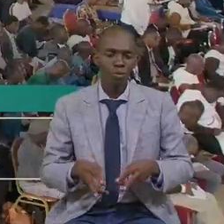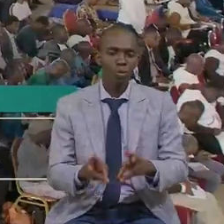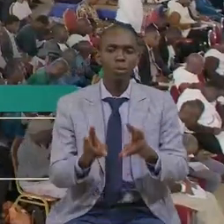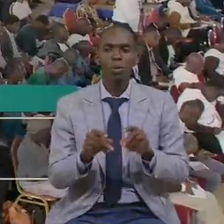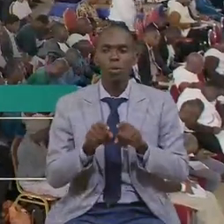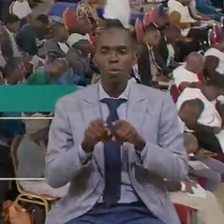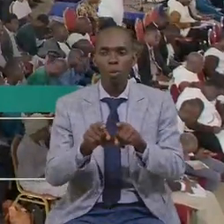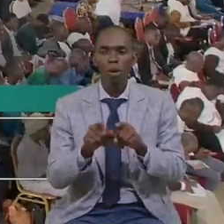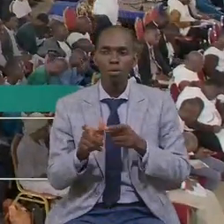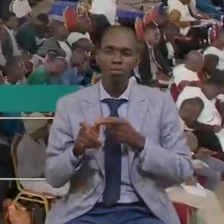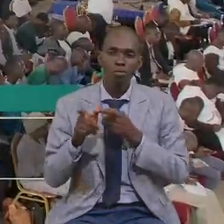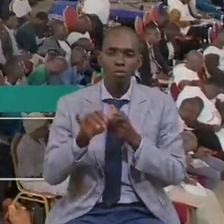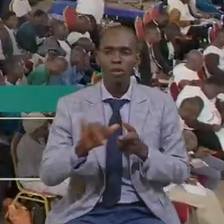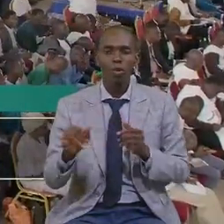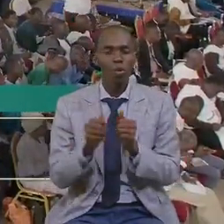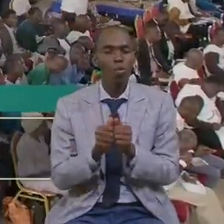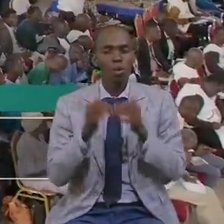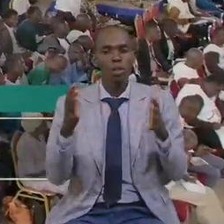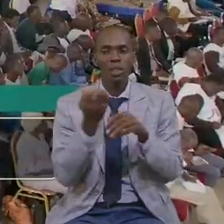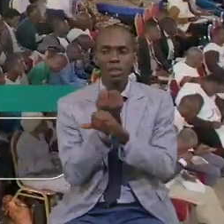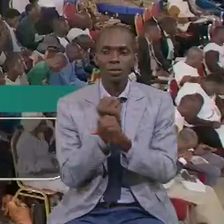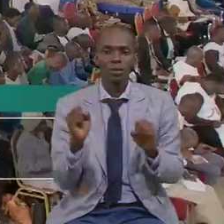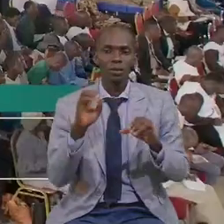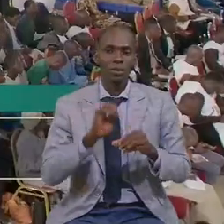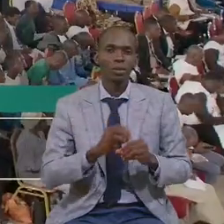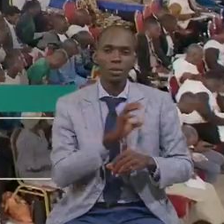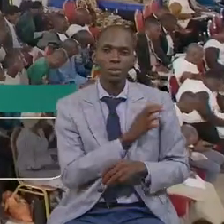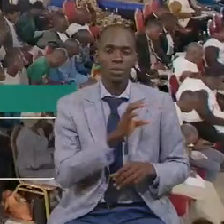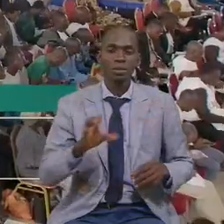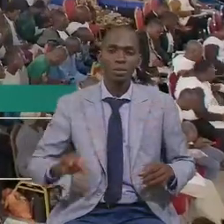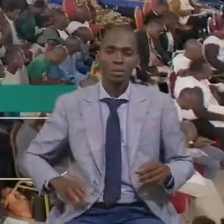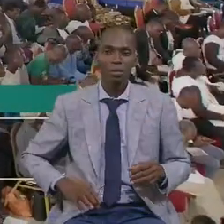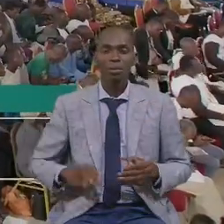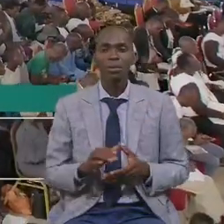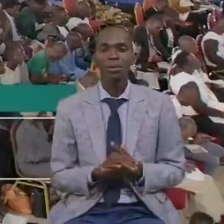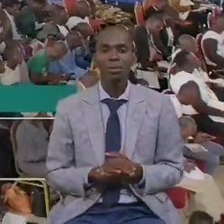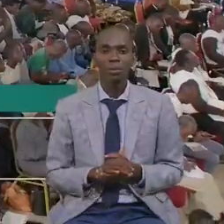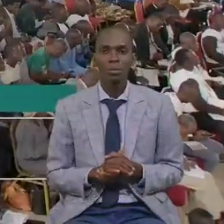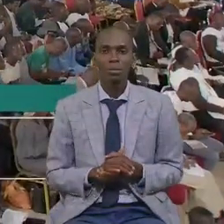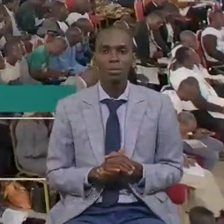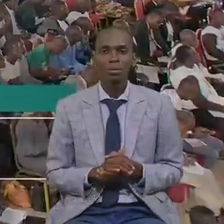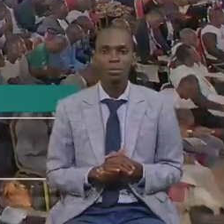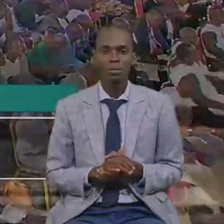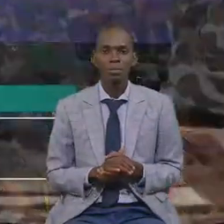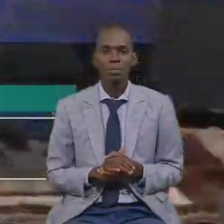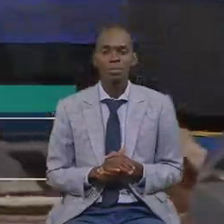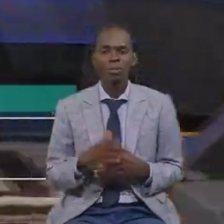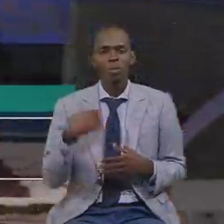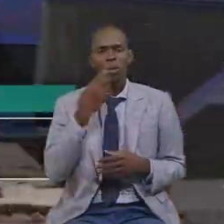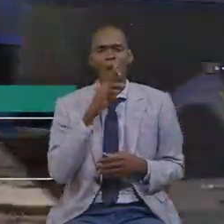while running without salvation in Christ. Who are the